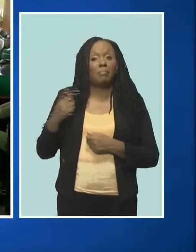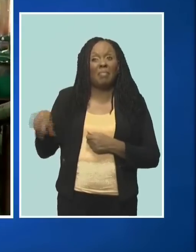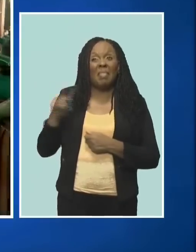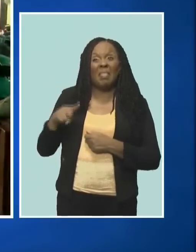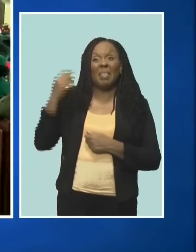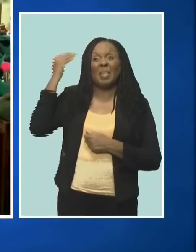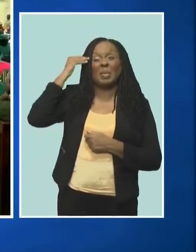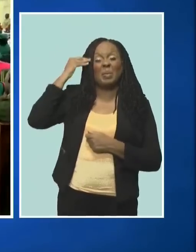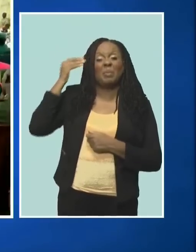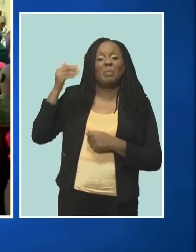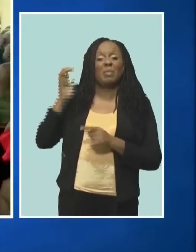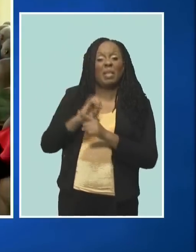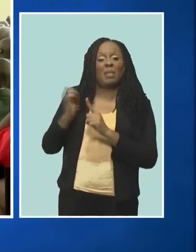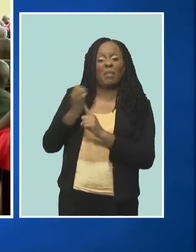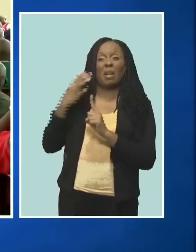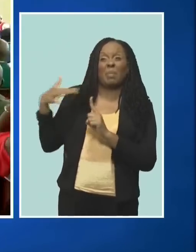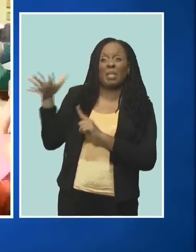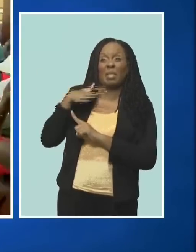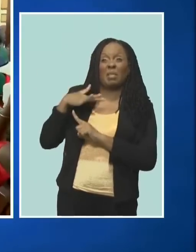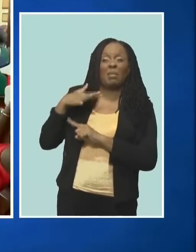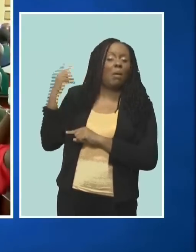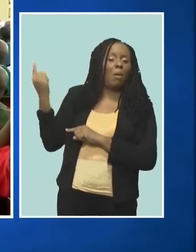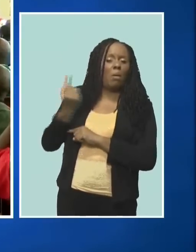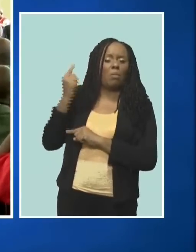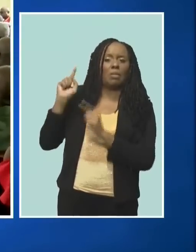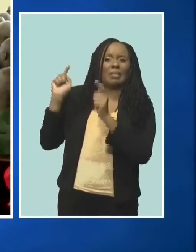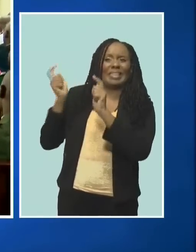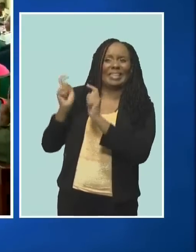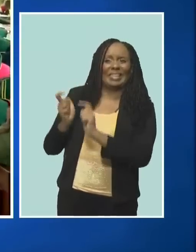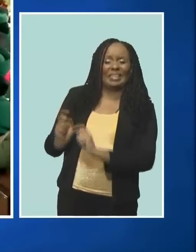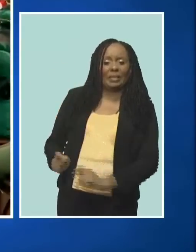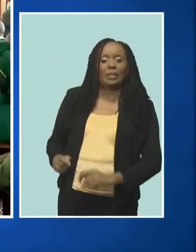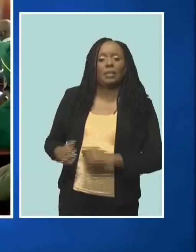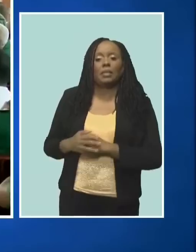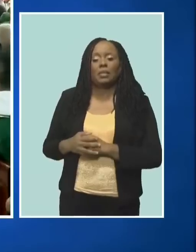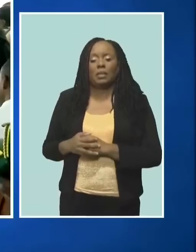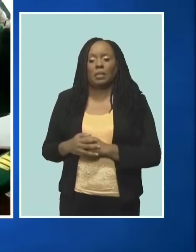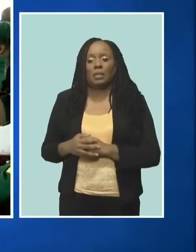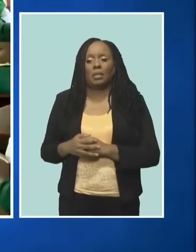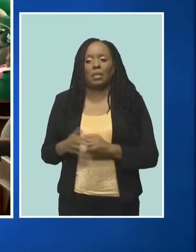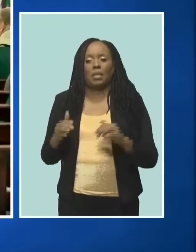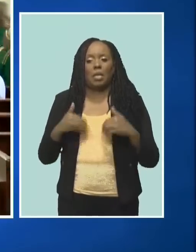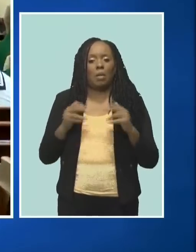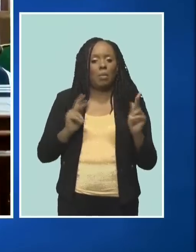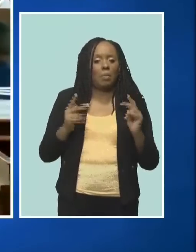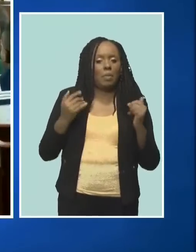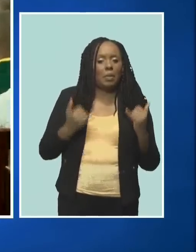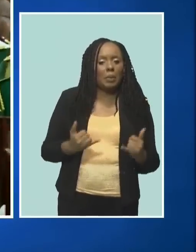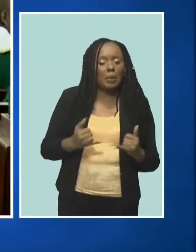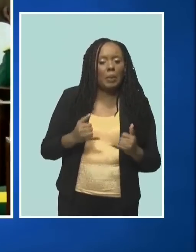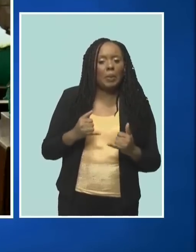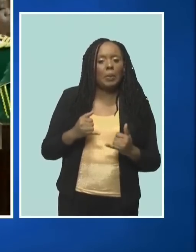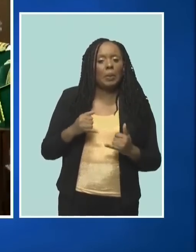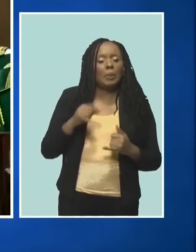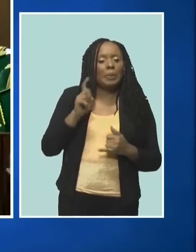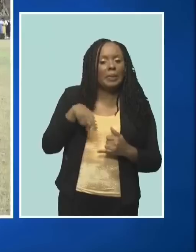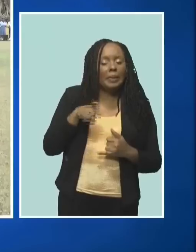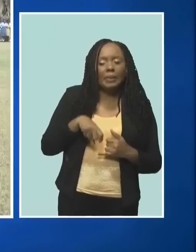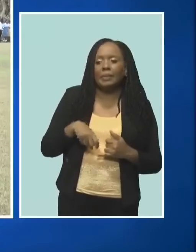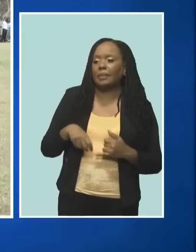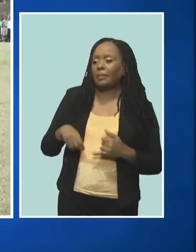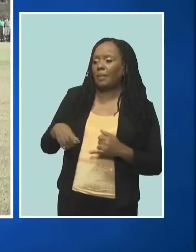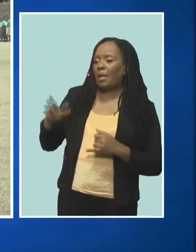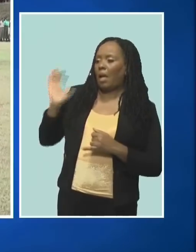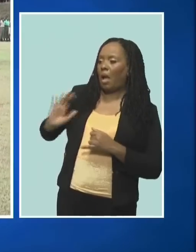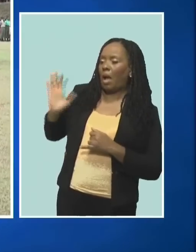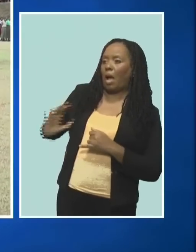changing and that the needs of the new generation are not the same as 20 years ago. And he stresses they